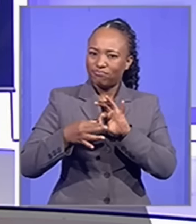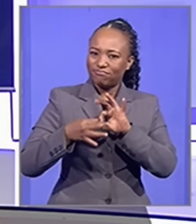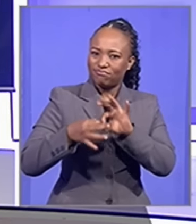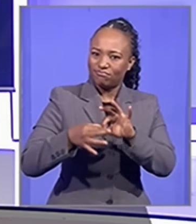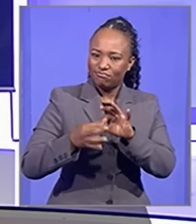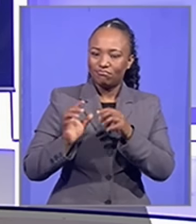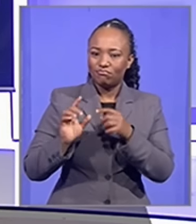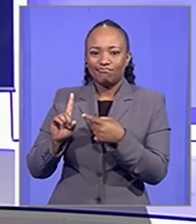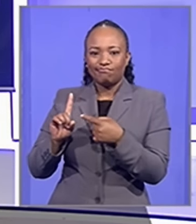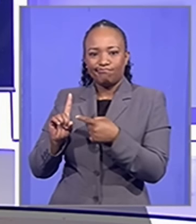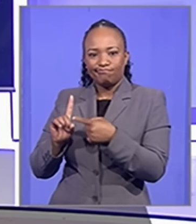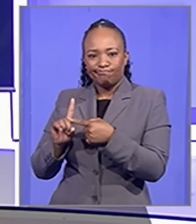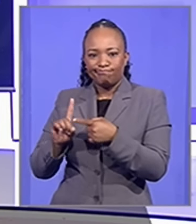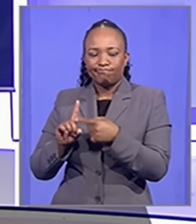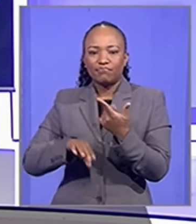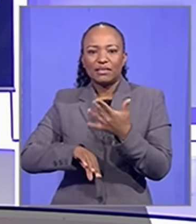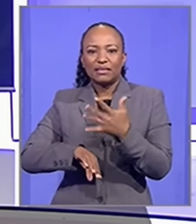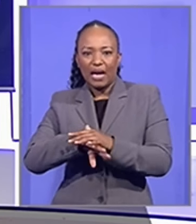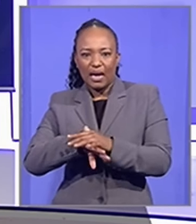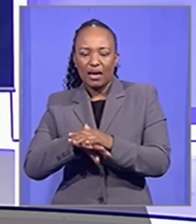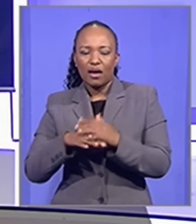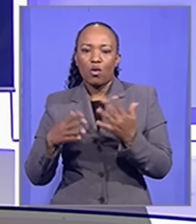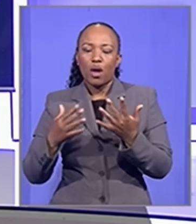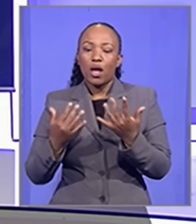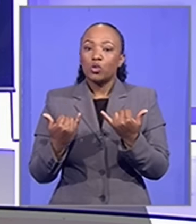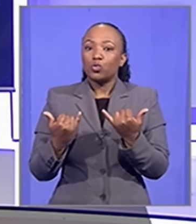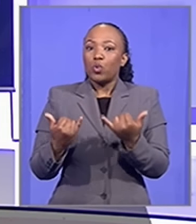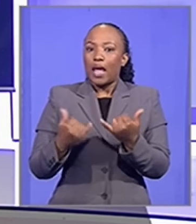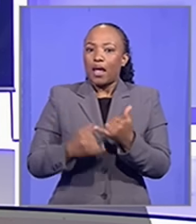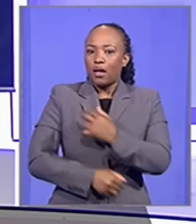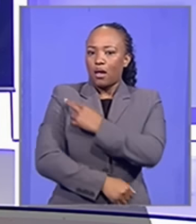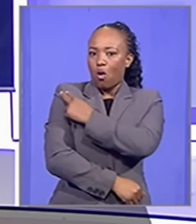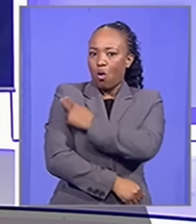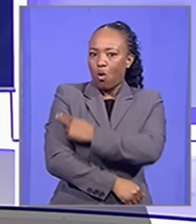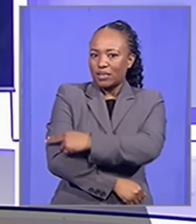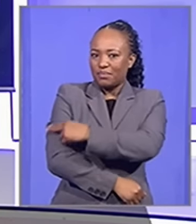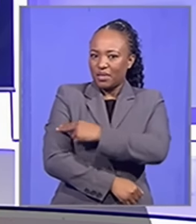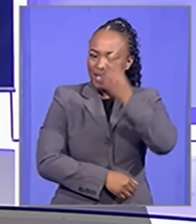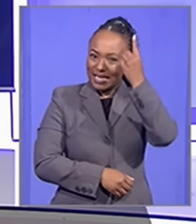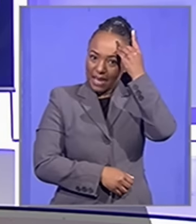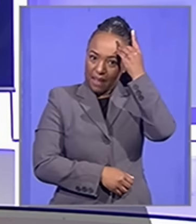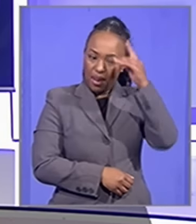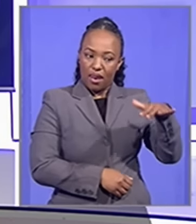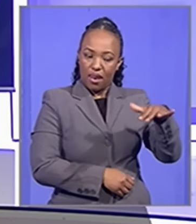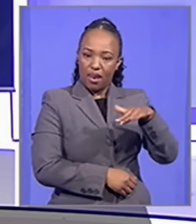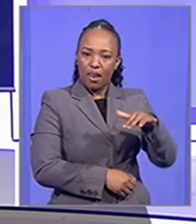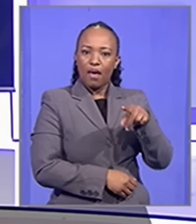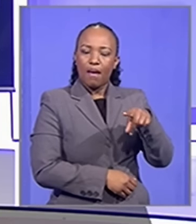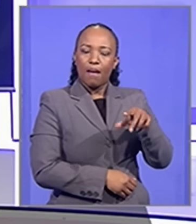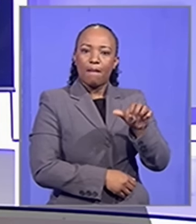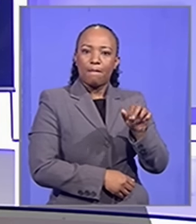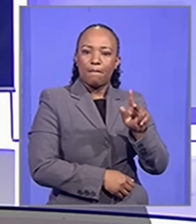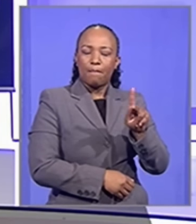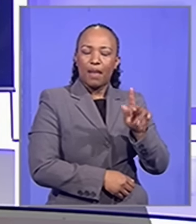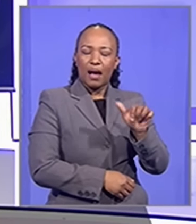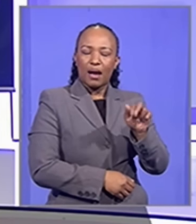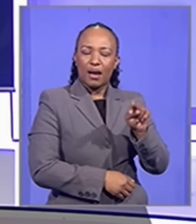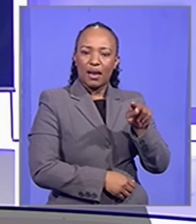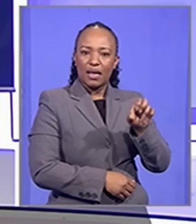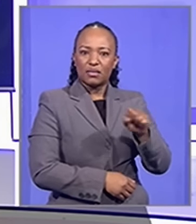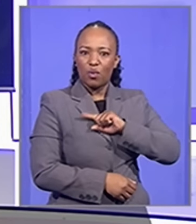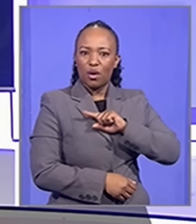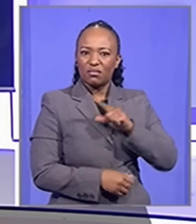Mbokazi Nkambule o hlokahetse ka jeno sepetleleng sa Durban's Parklands ka mora ho hlolwa ke ntwa kgahlanong